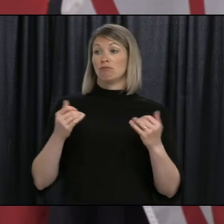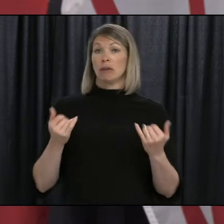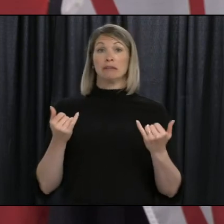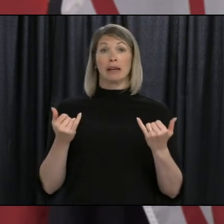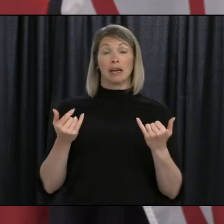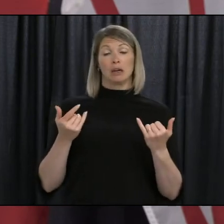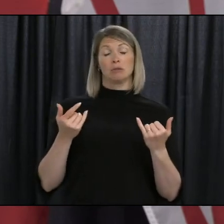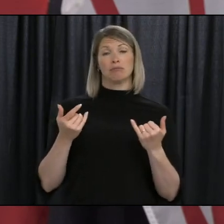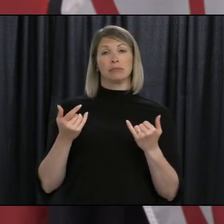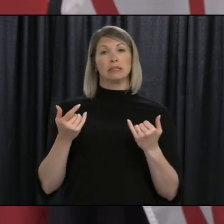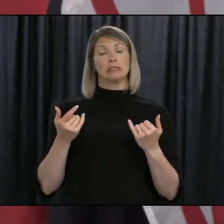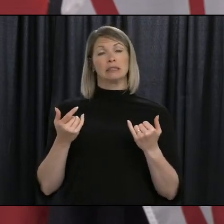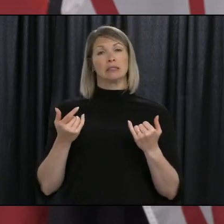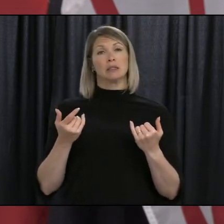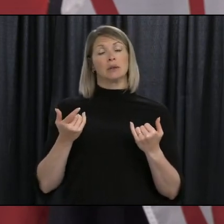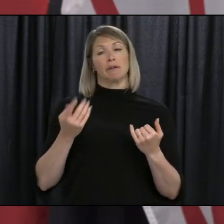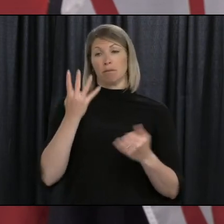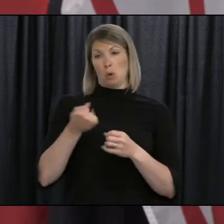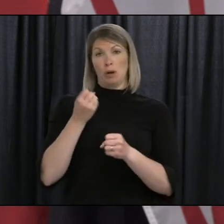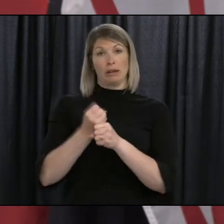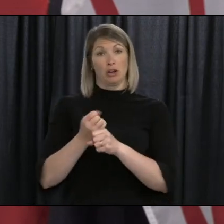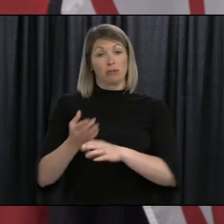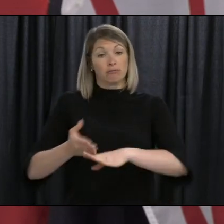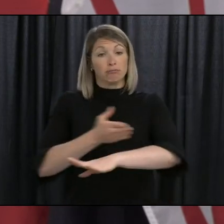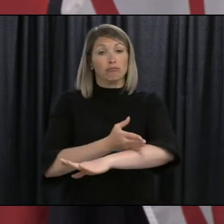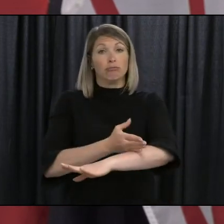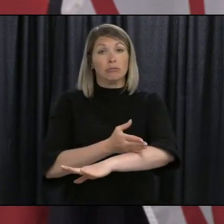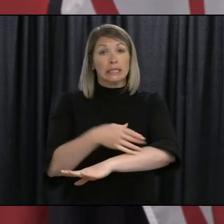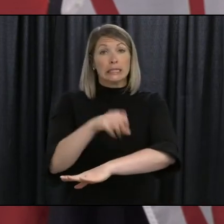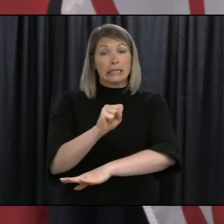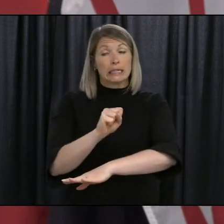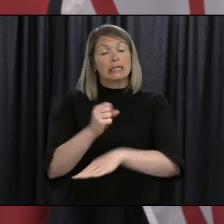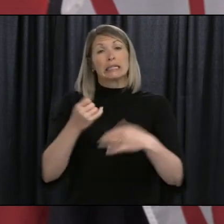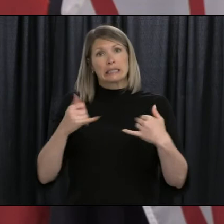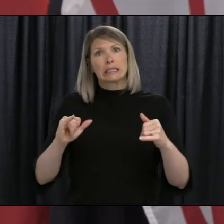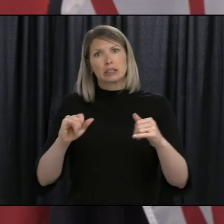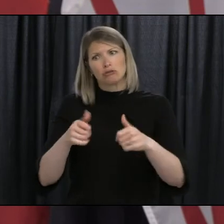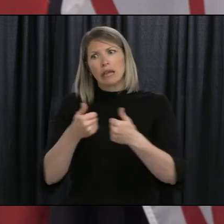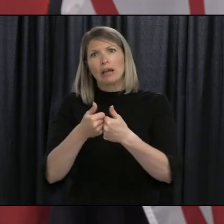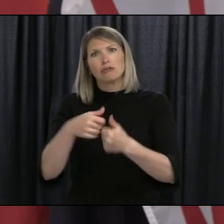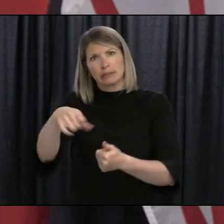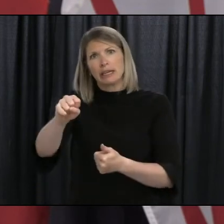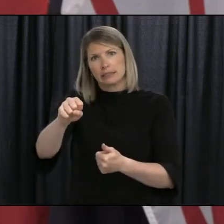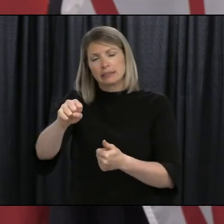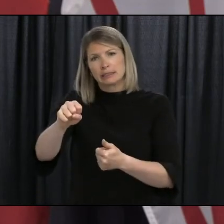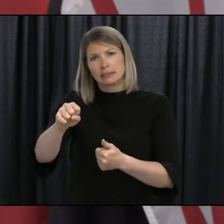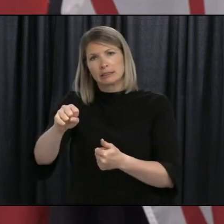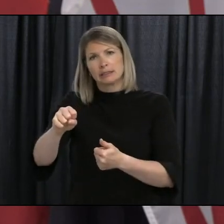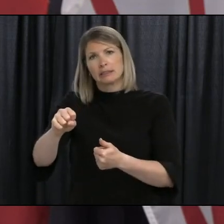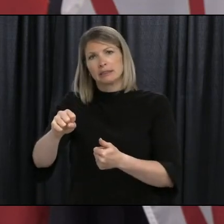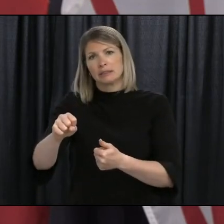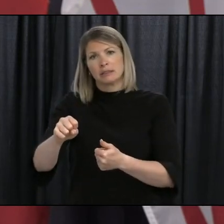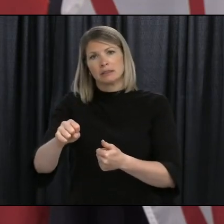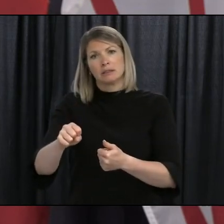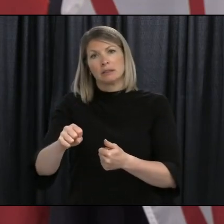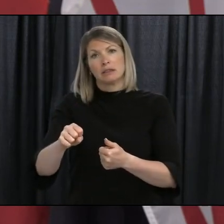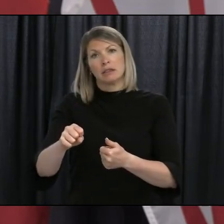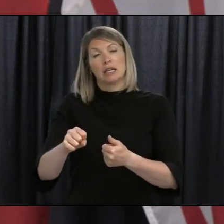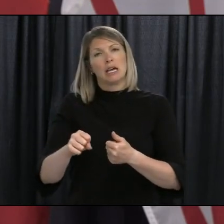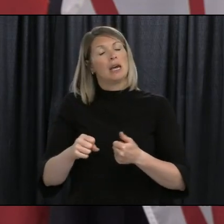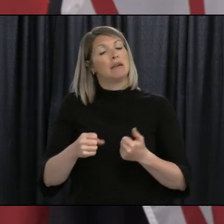face challenges. There's no question about that. We would have continued to say that there were challenges there until we'd returned